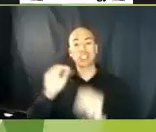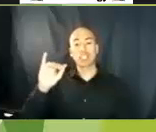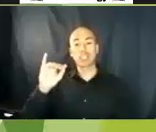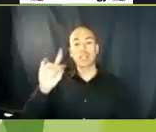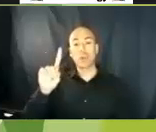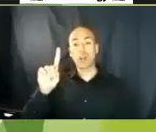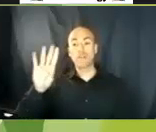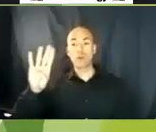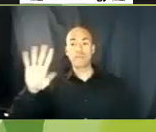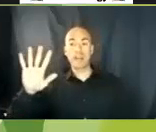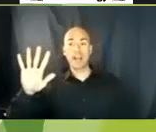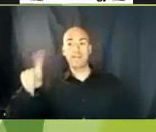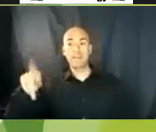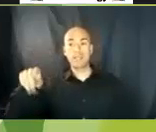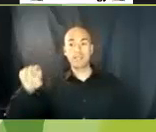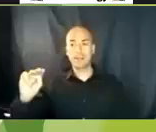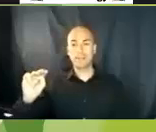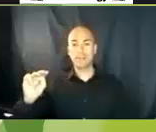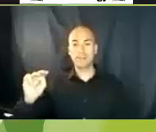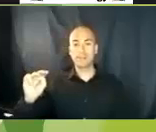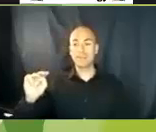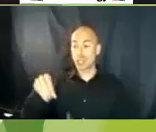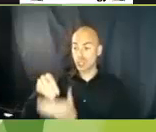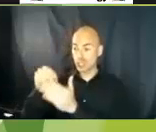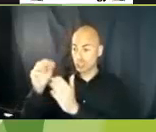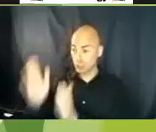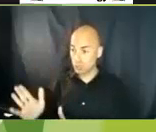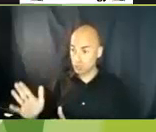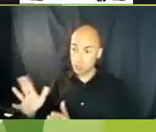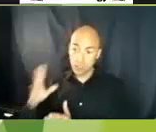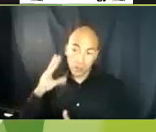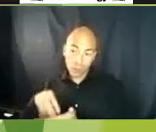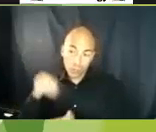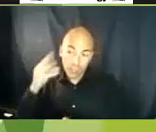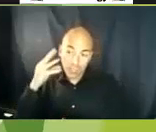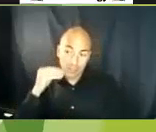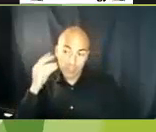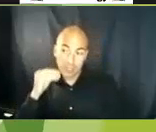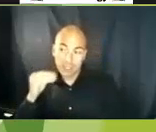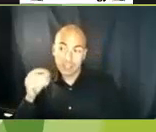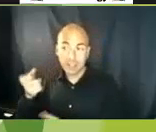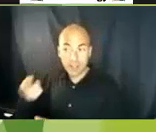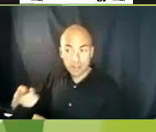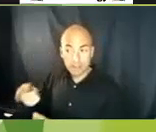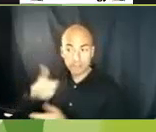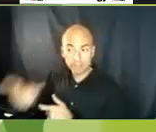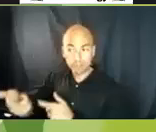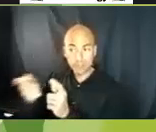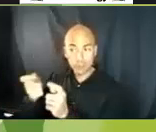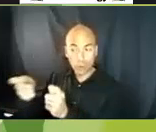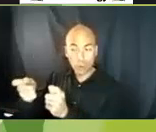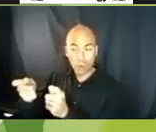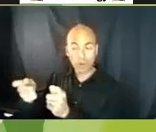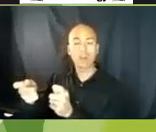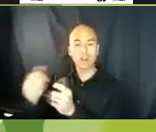at 1:45 p.m. Central Time, and it's entitled Put Students in the Driver's Seat of Their Learning Experience. And I hope to see all